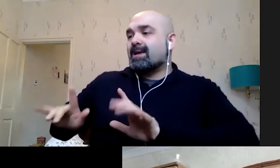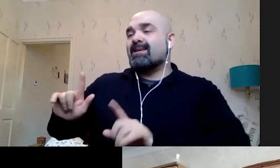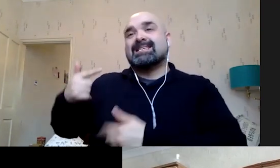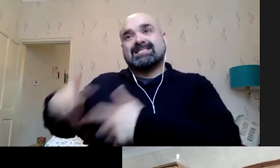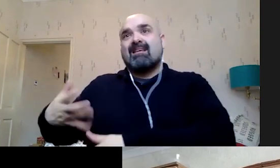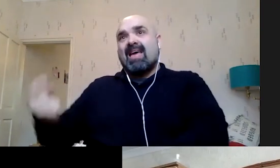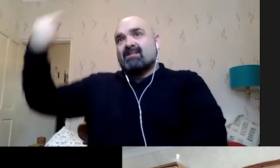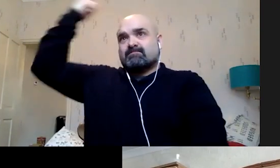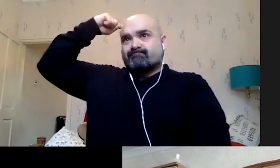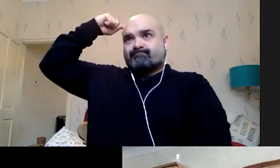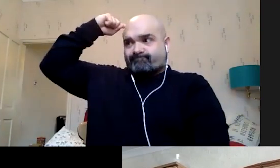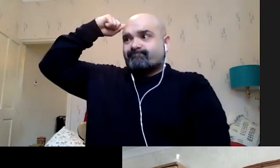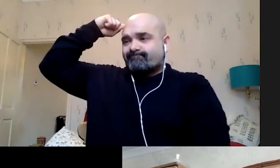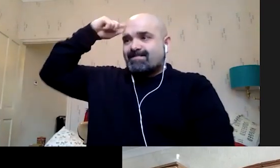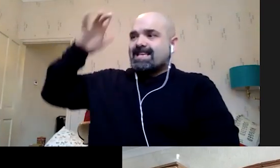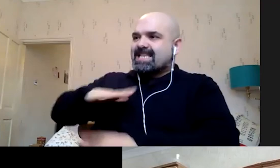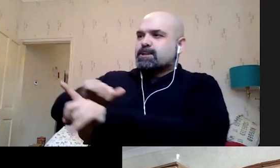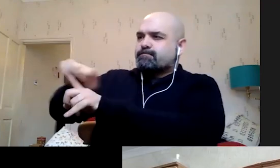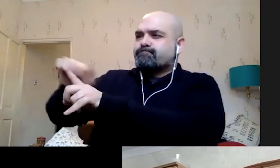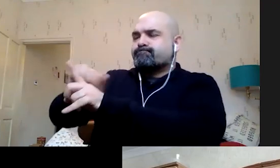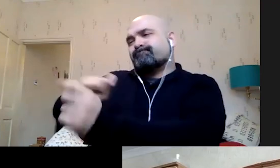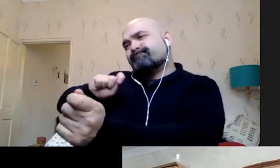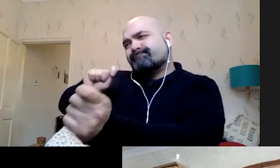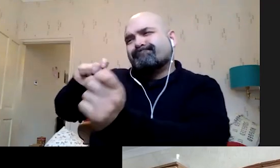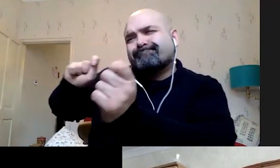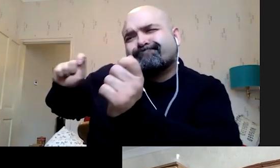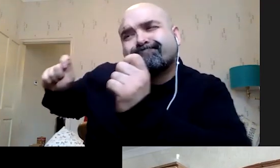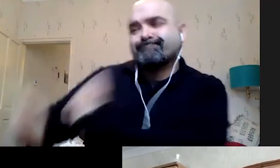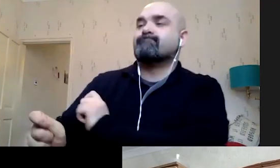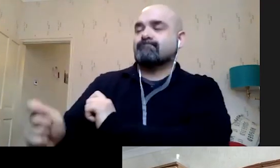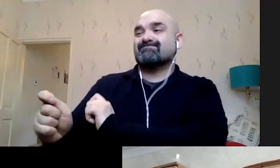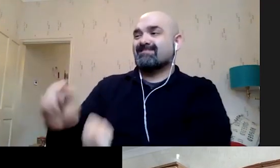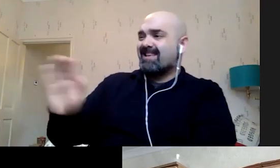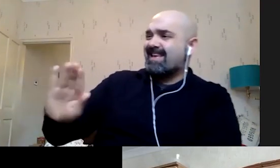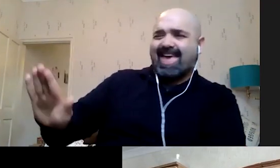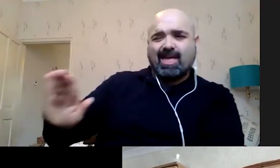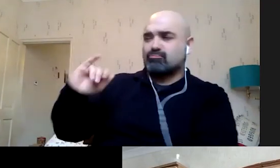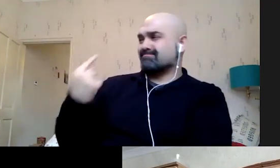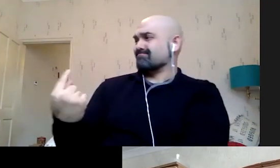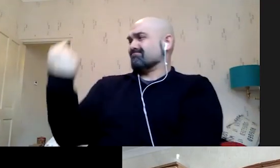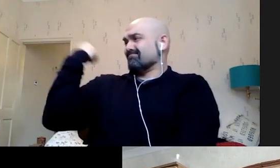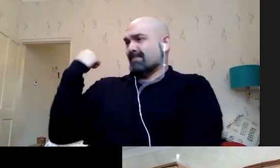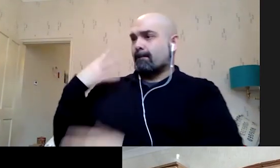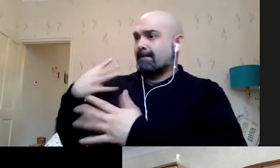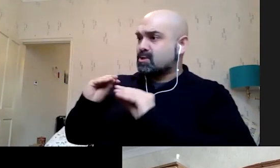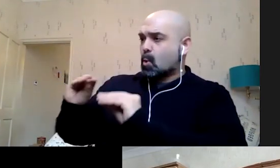they get taught, unless they learn that that's not the case at all. So I completely